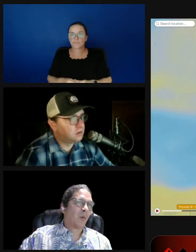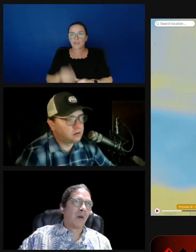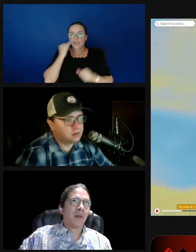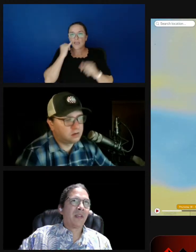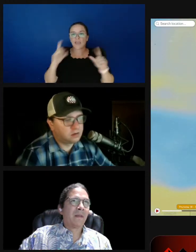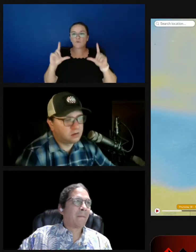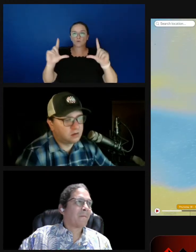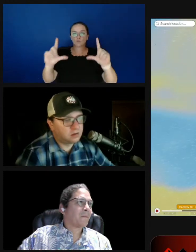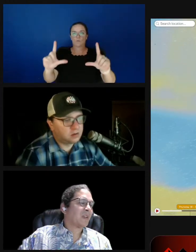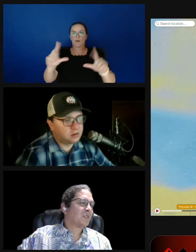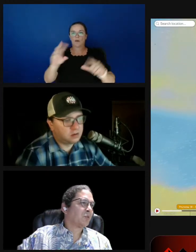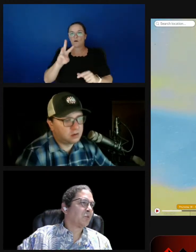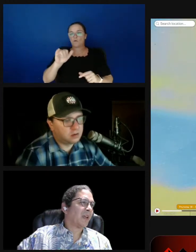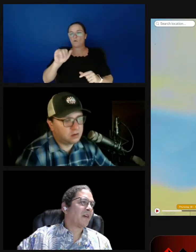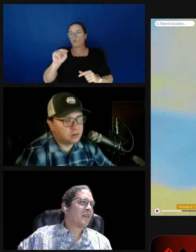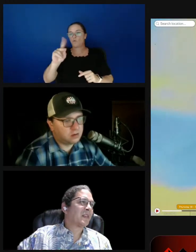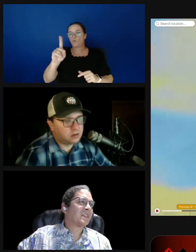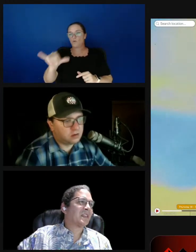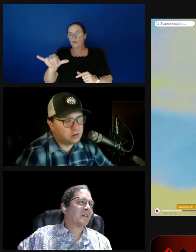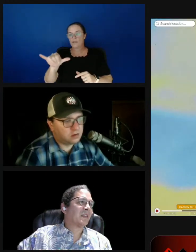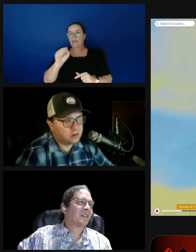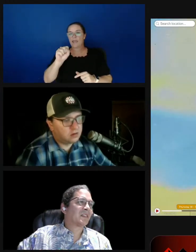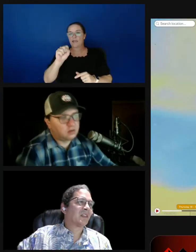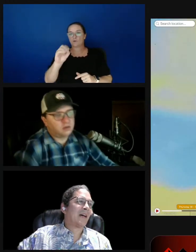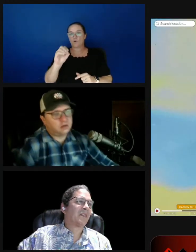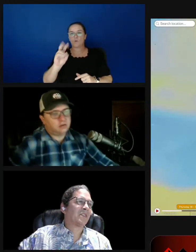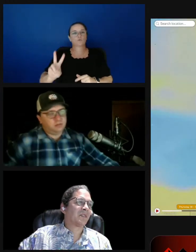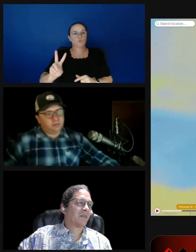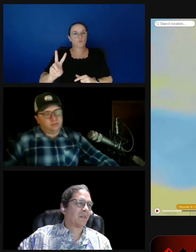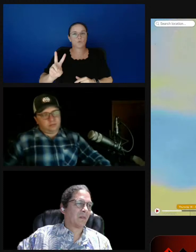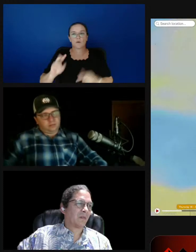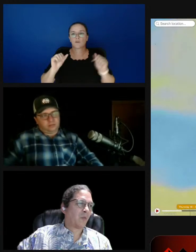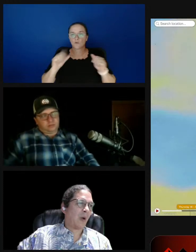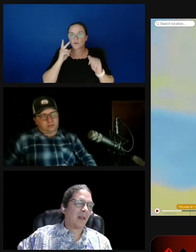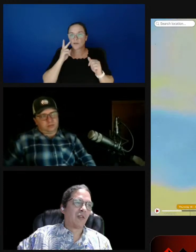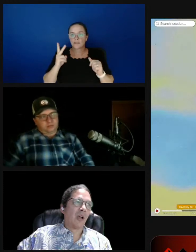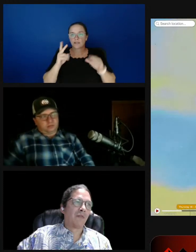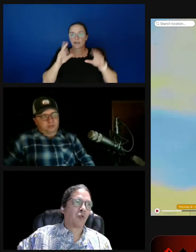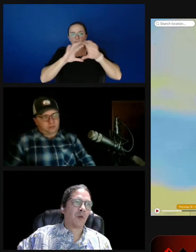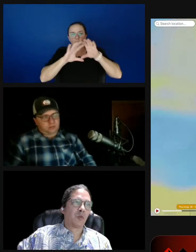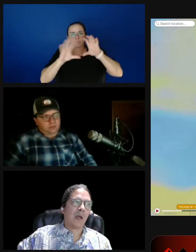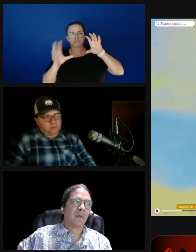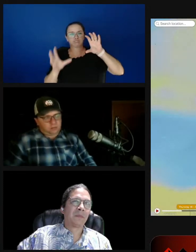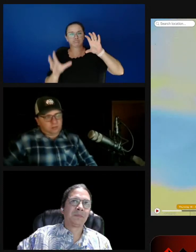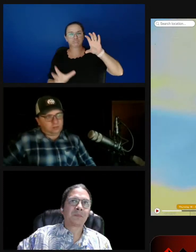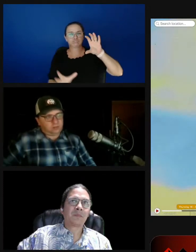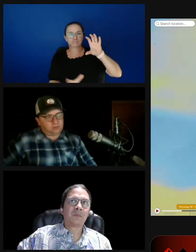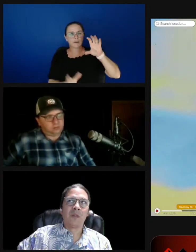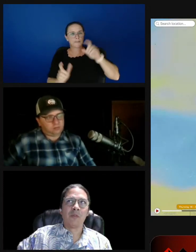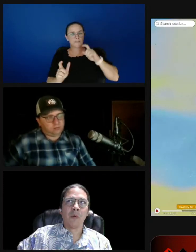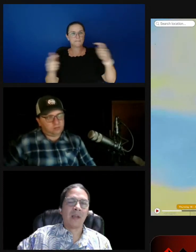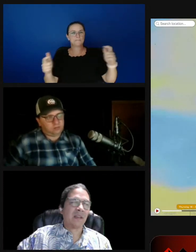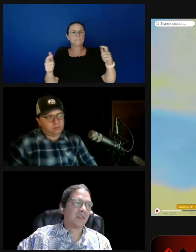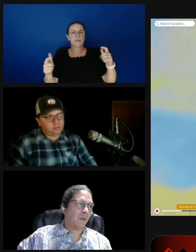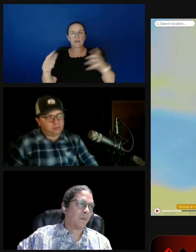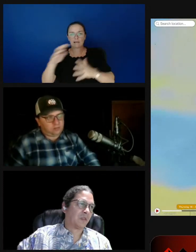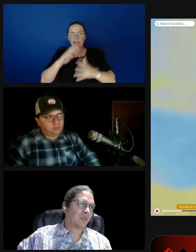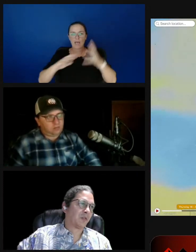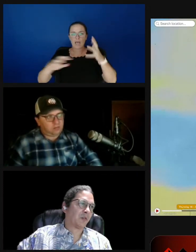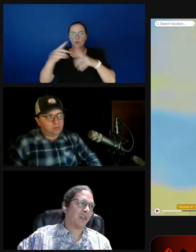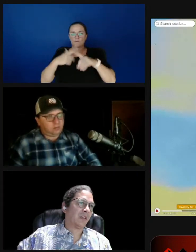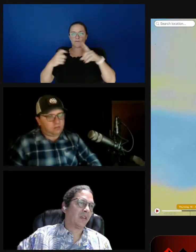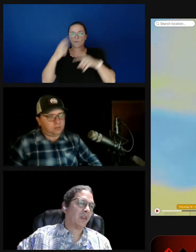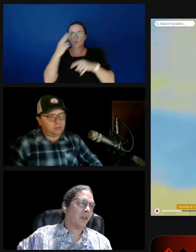out to our windy SO2 layer, you can see here that this cloud is quite large offshore as well from Hawaii. So